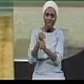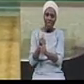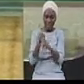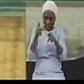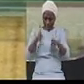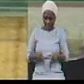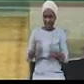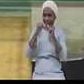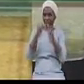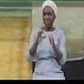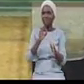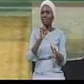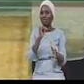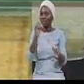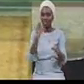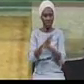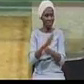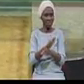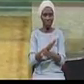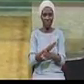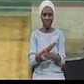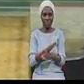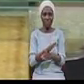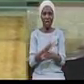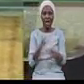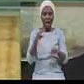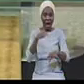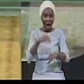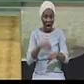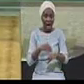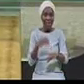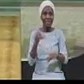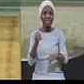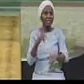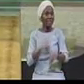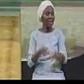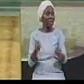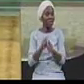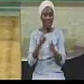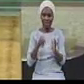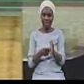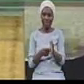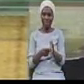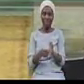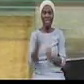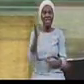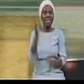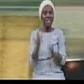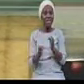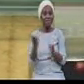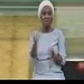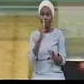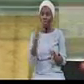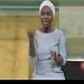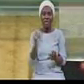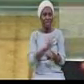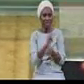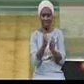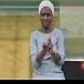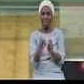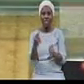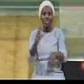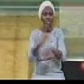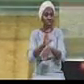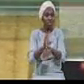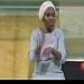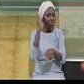at such a time like this. And if there's going to be any change, the church is not going to hide behind the curtain